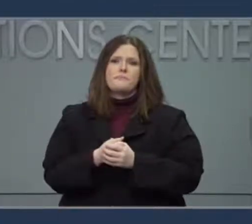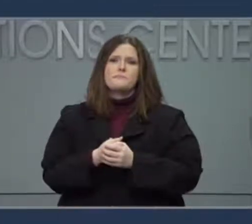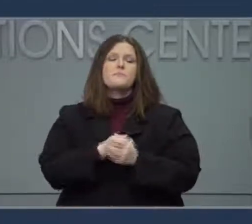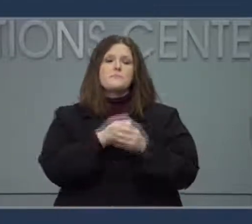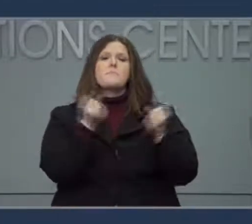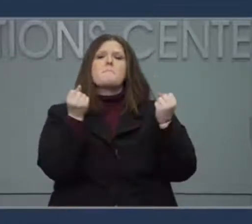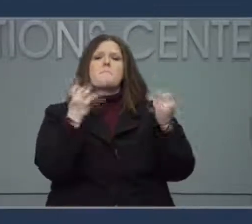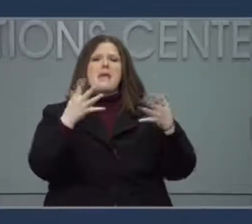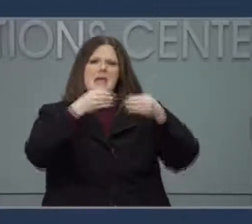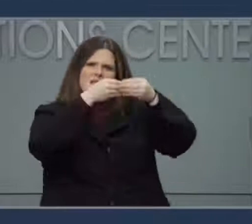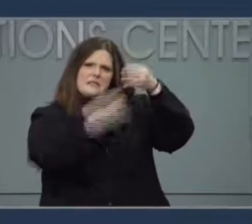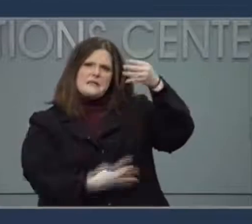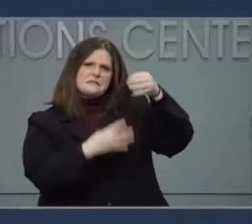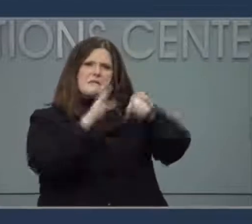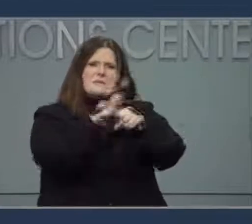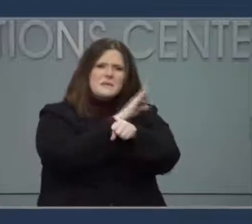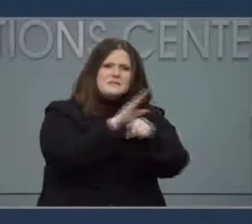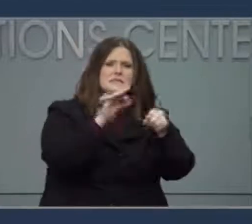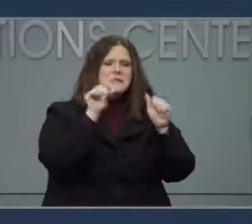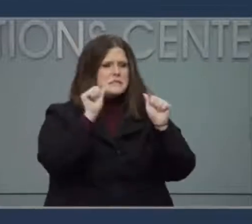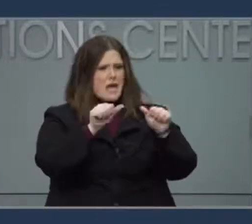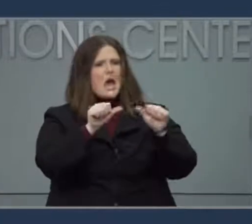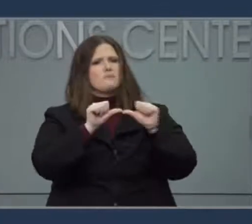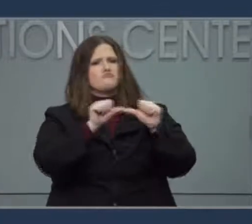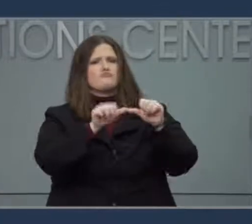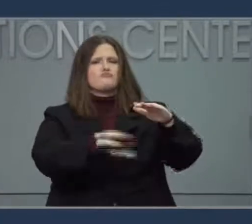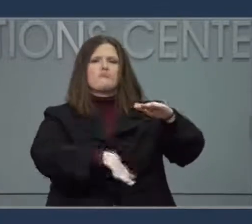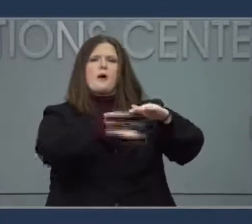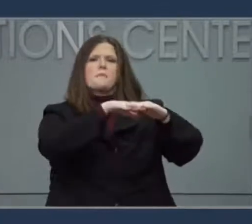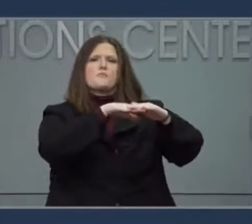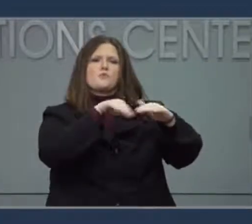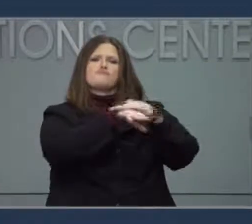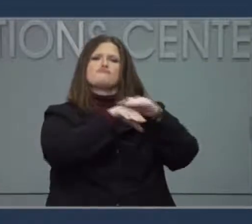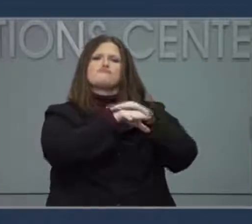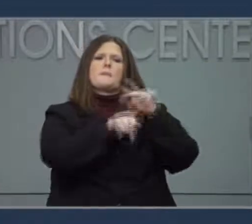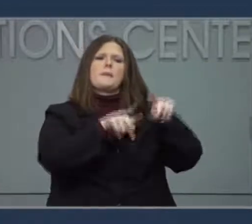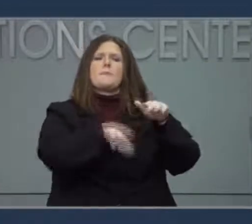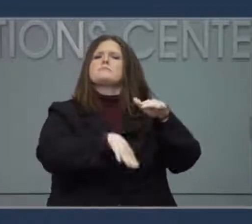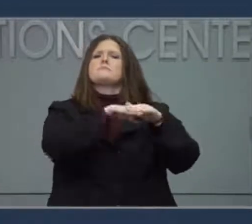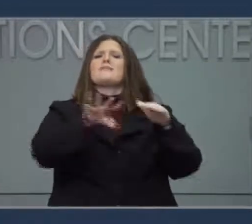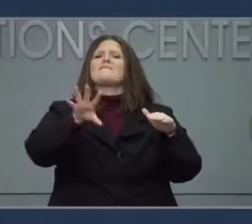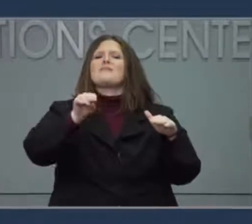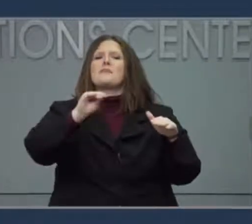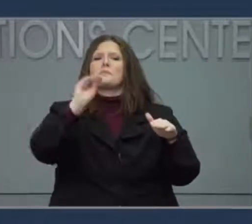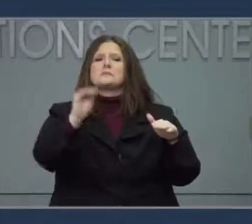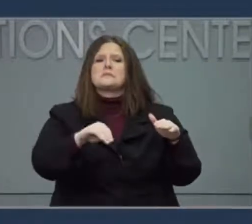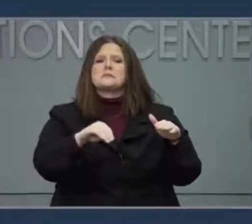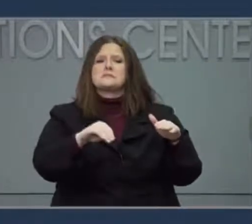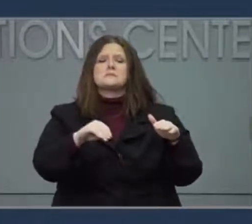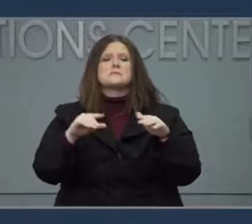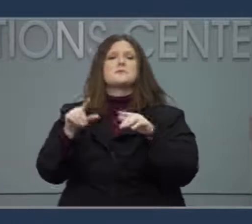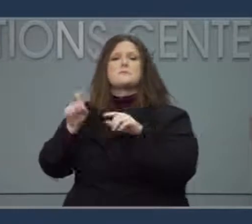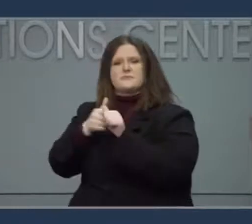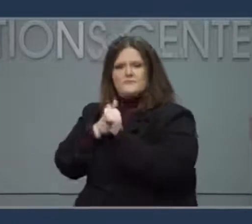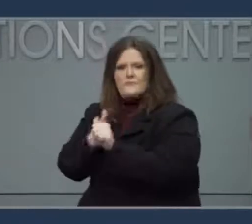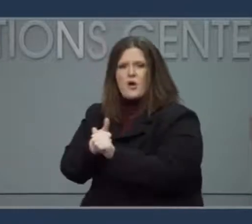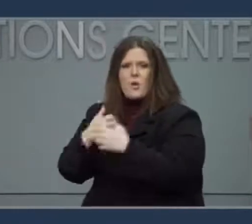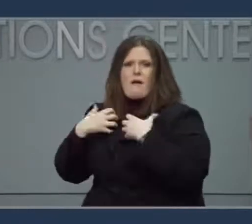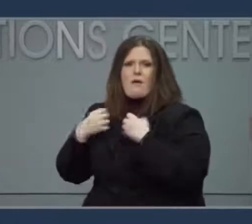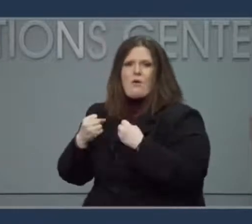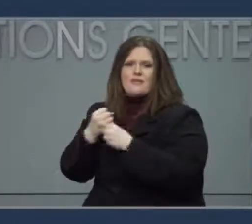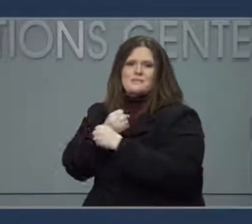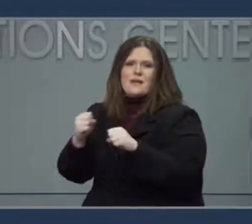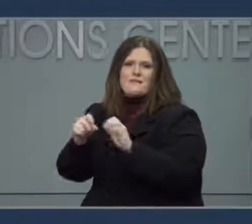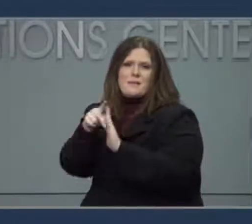or expand to 50% occupancy while still maintaining health and safety protocols.